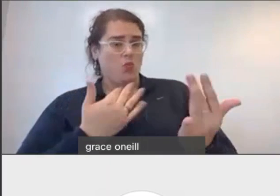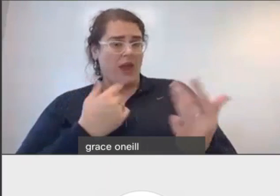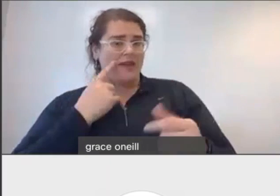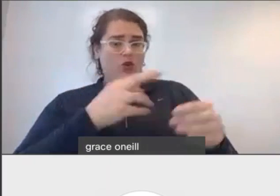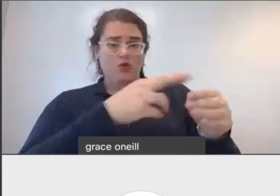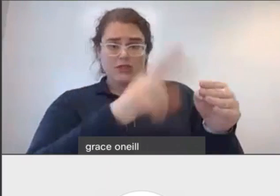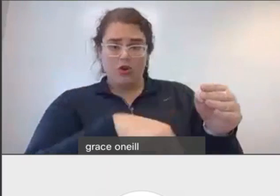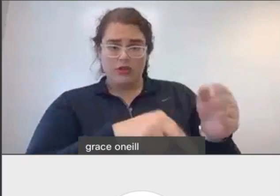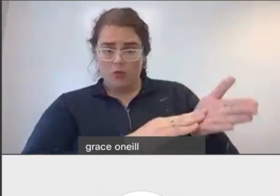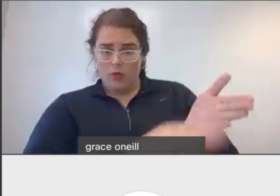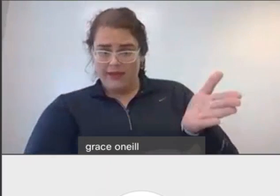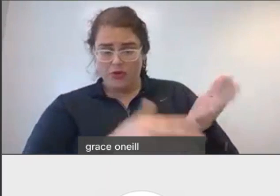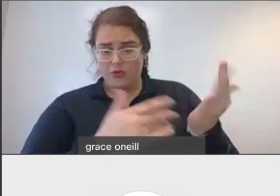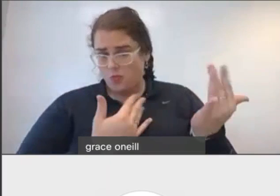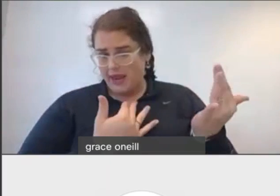they